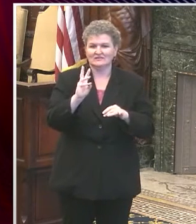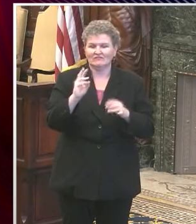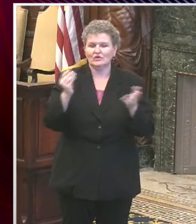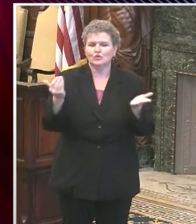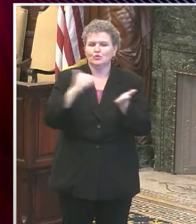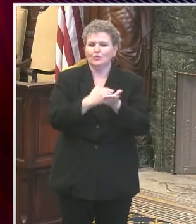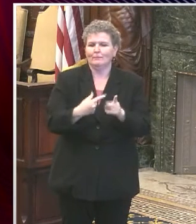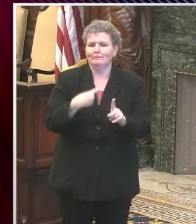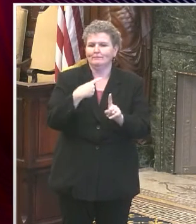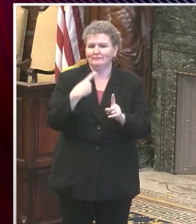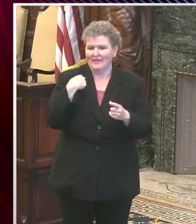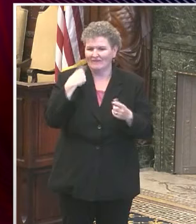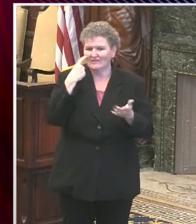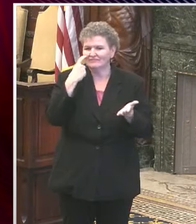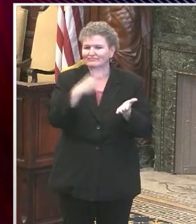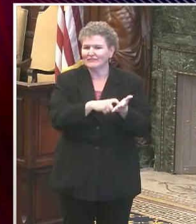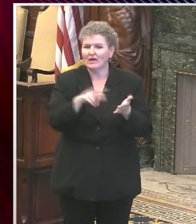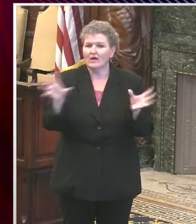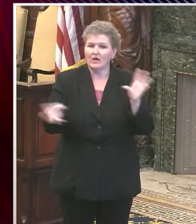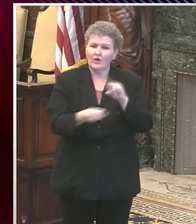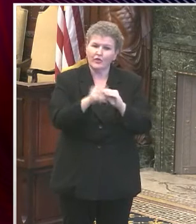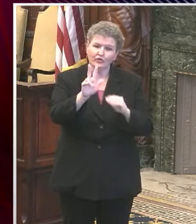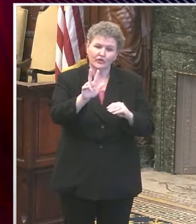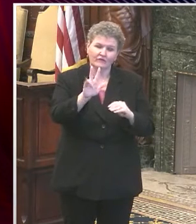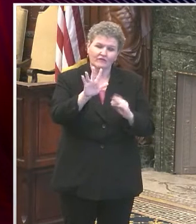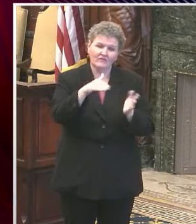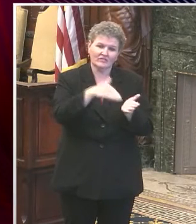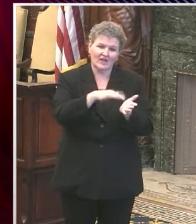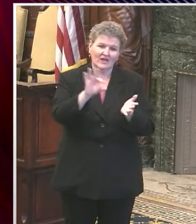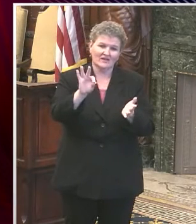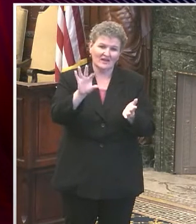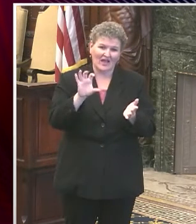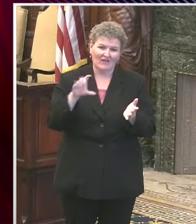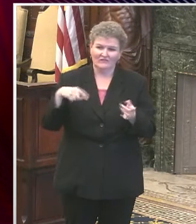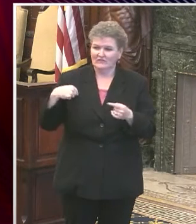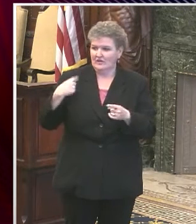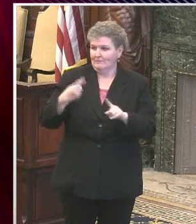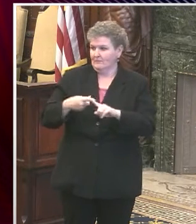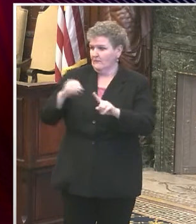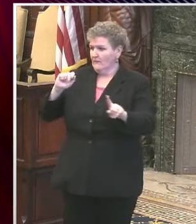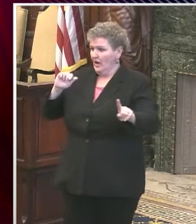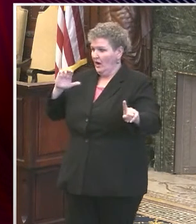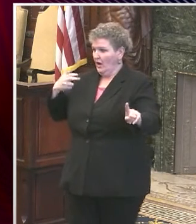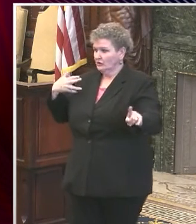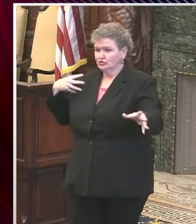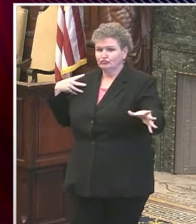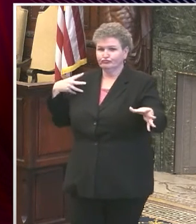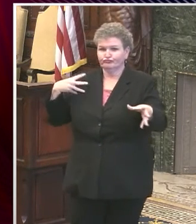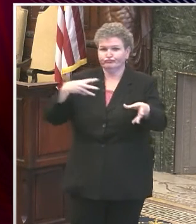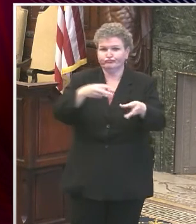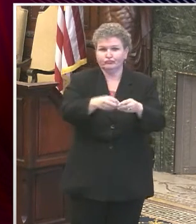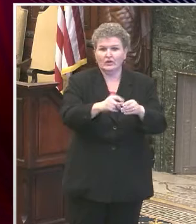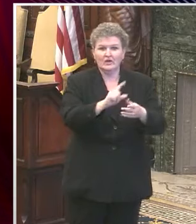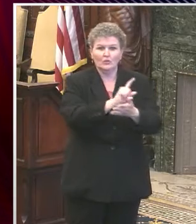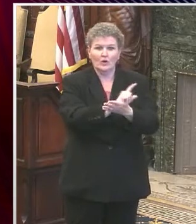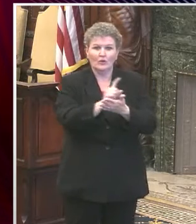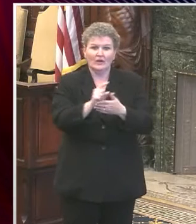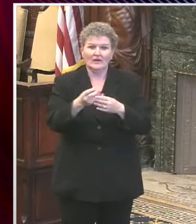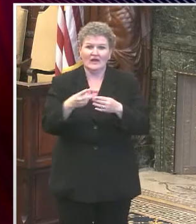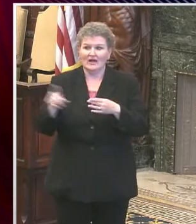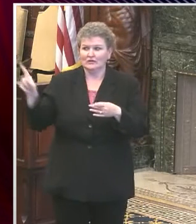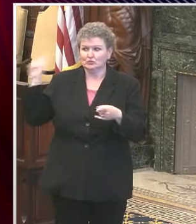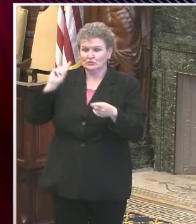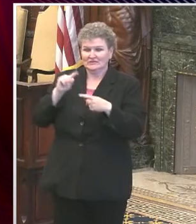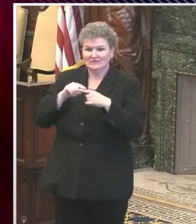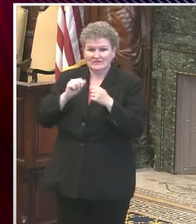total of 35,901 since the beginning of the epidemic. Now, for the past week that ended last Saturday, September 19th, by